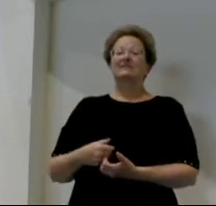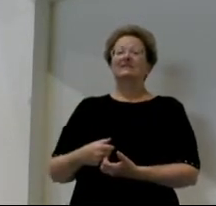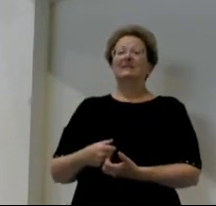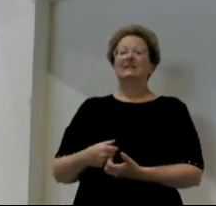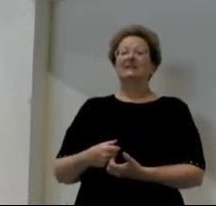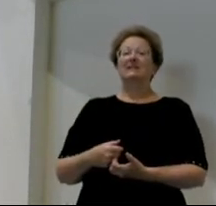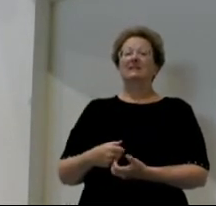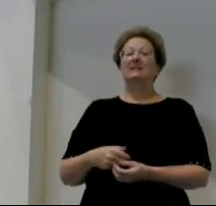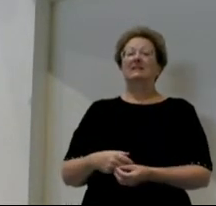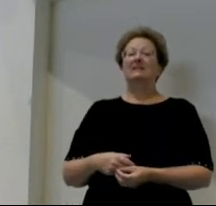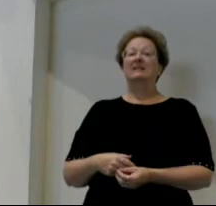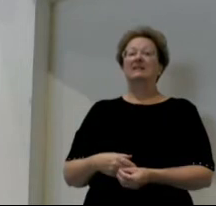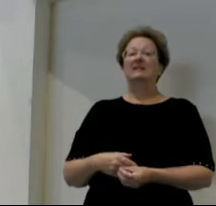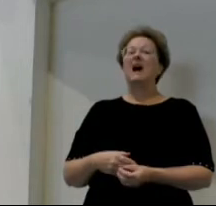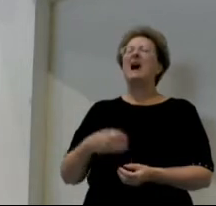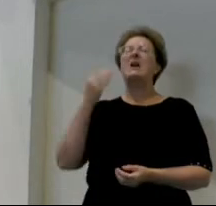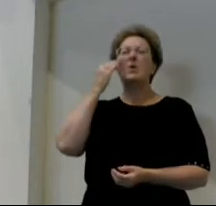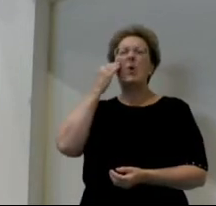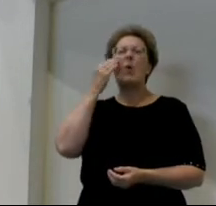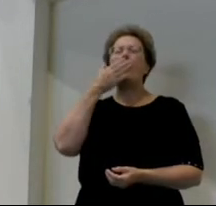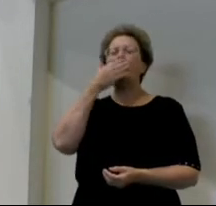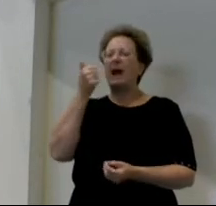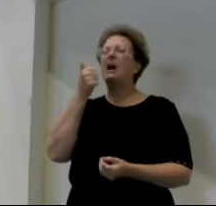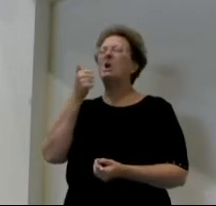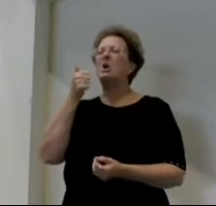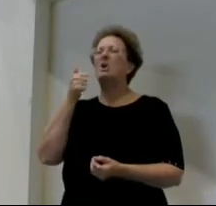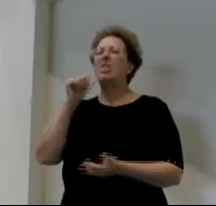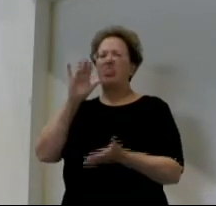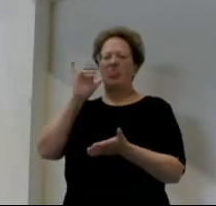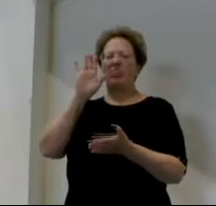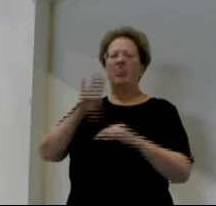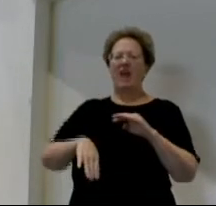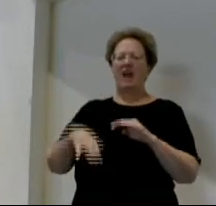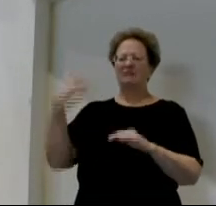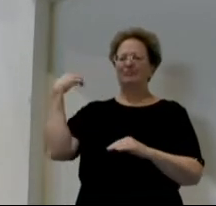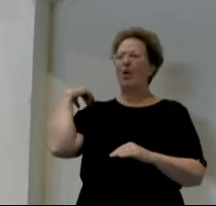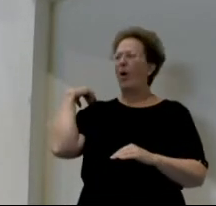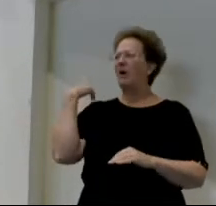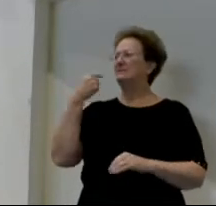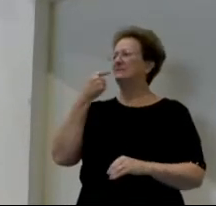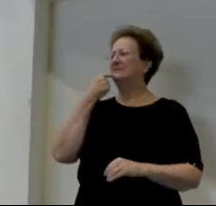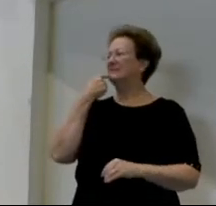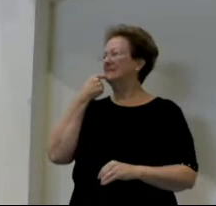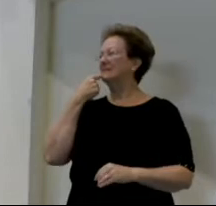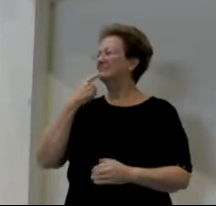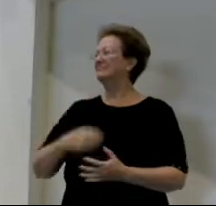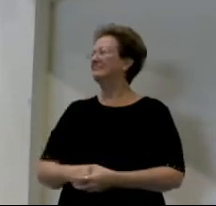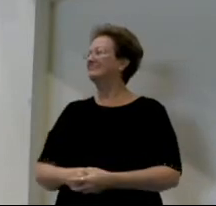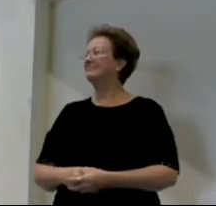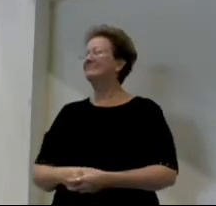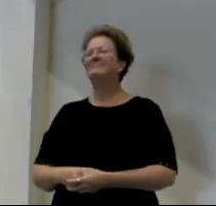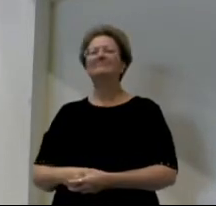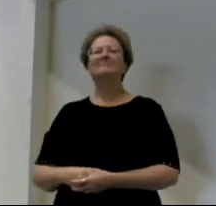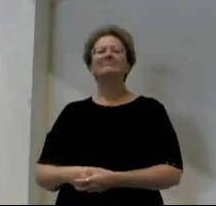I know I could do the job better than that person? I have 60-some people that say that to me every single morning.